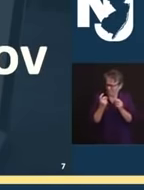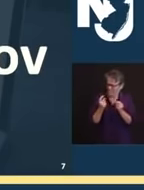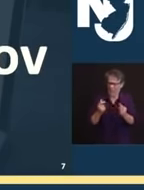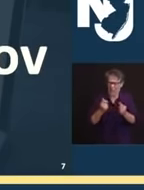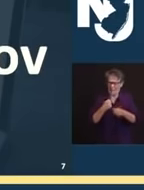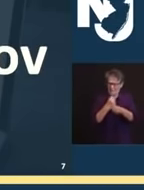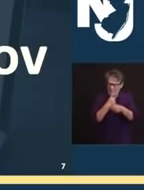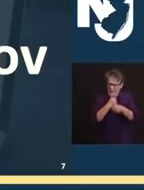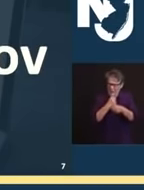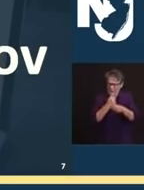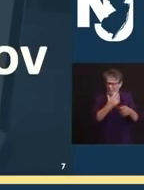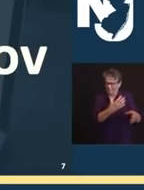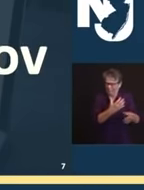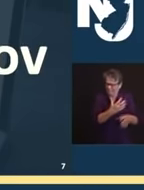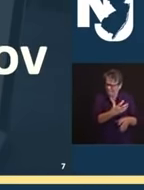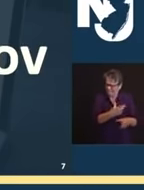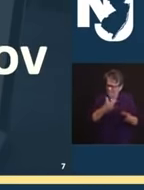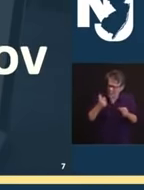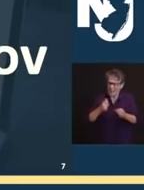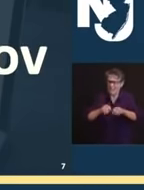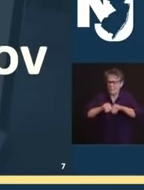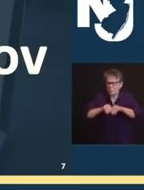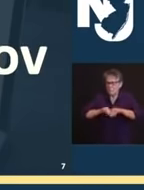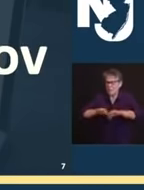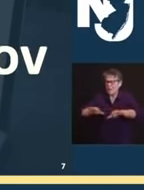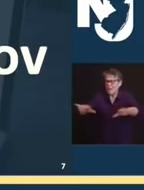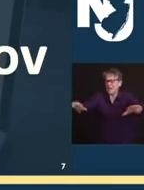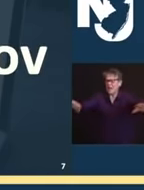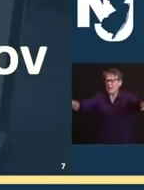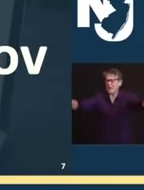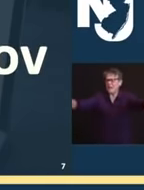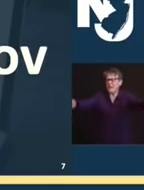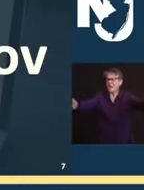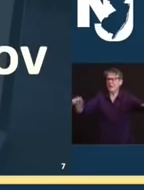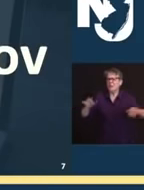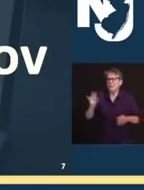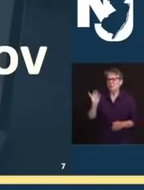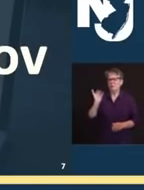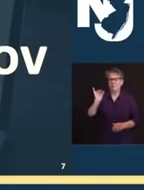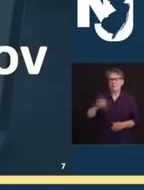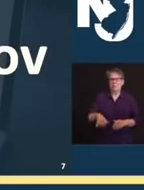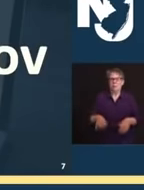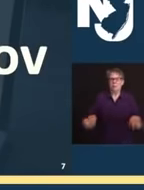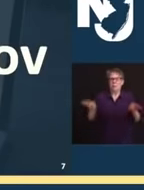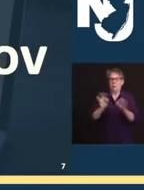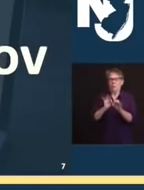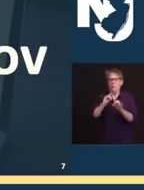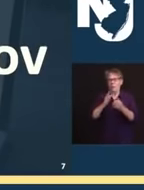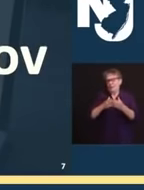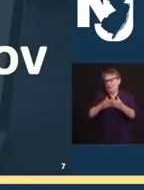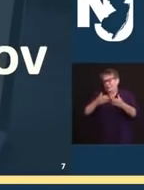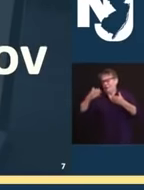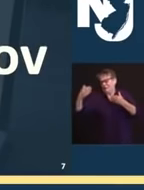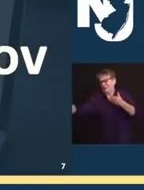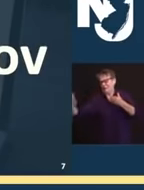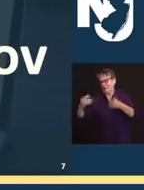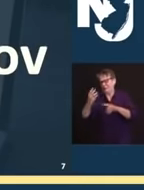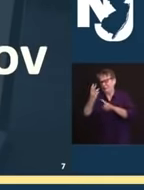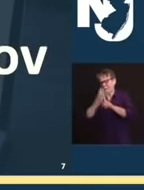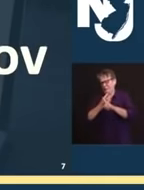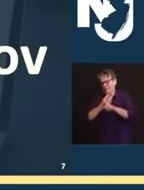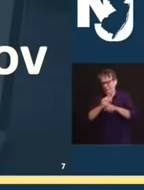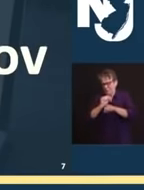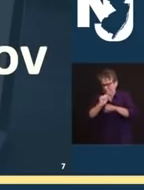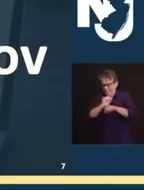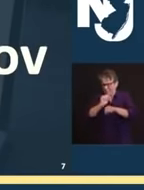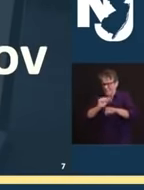6 months. This is not forever and always. We basically have a 6-month window to beat the fatigue back and beat the